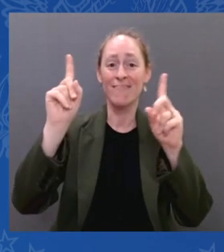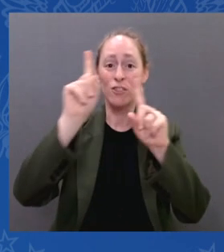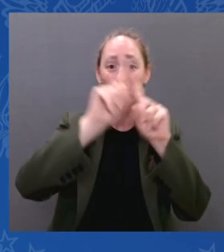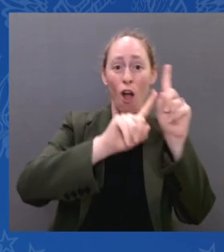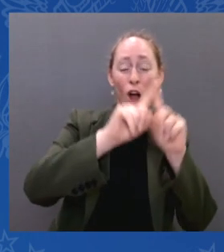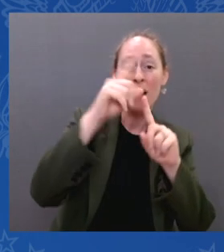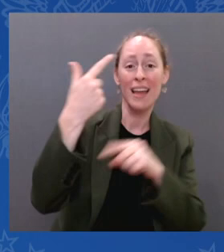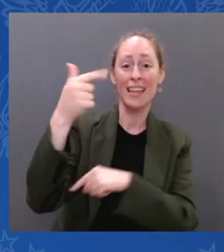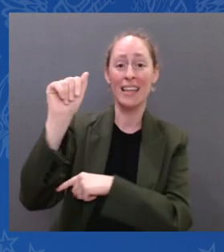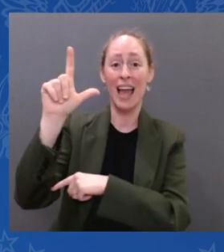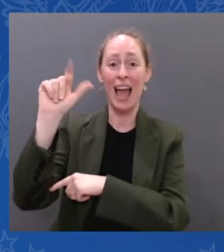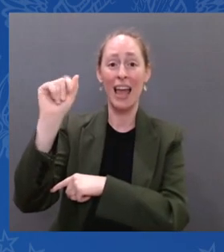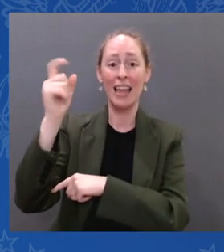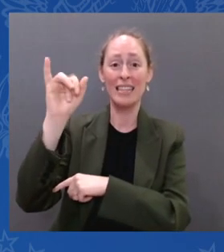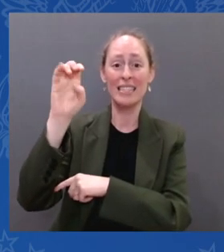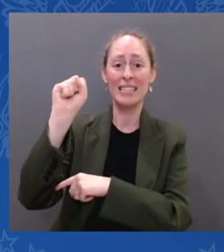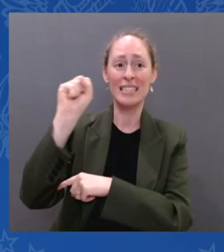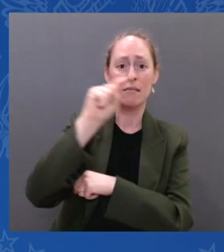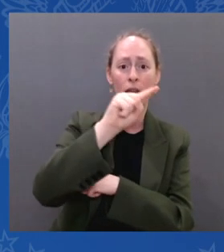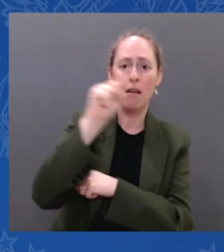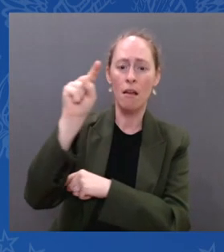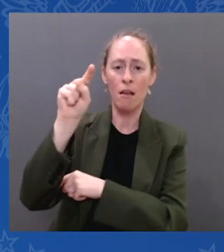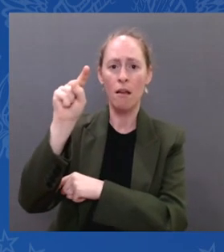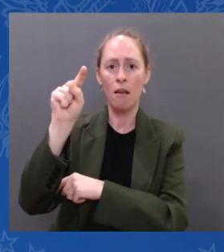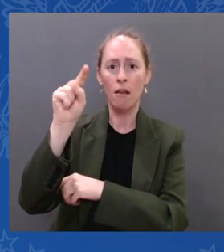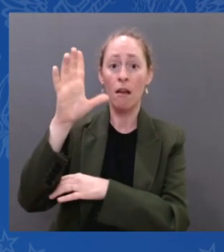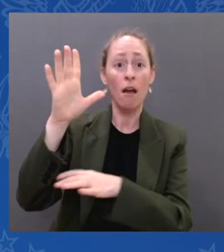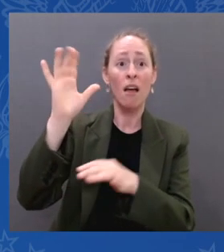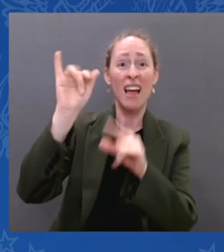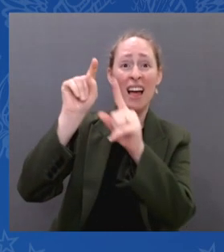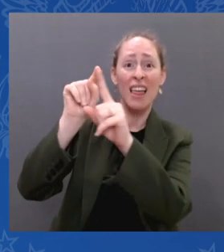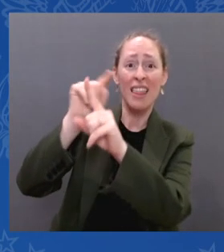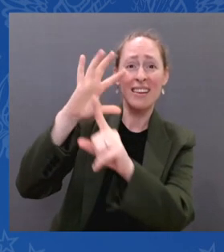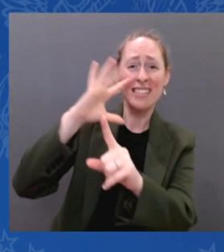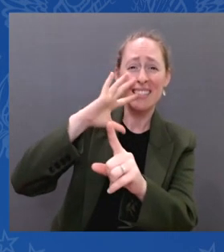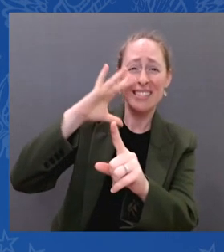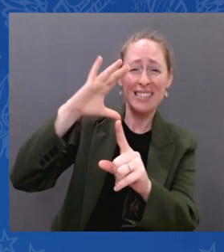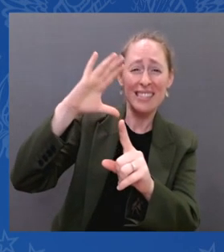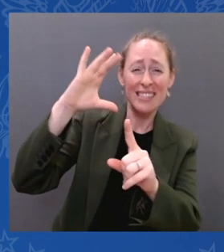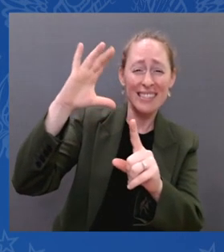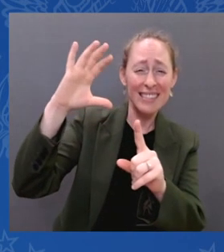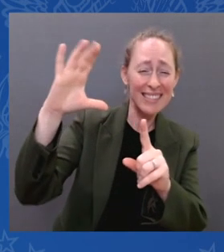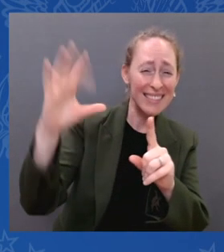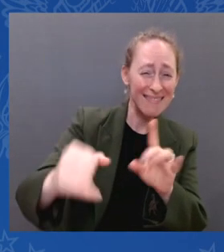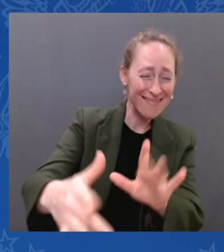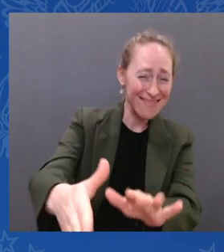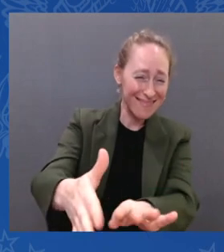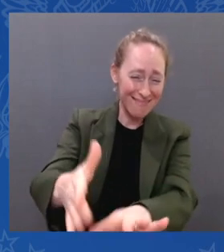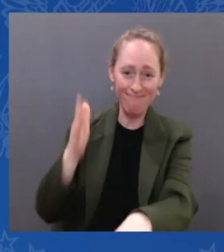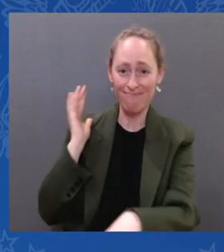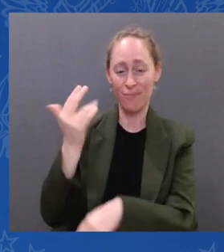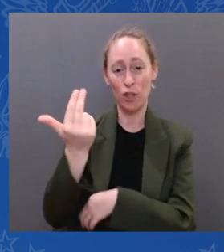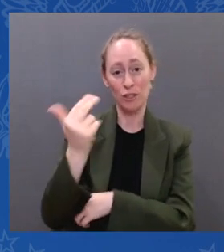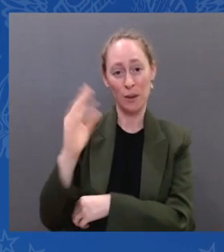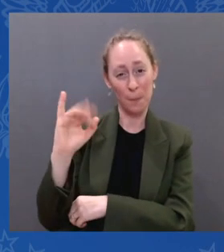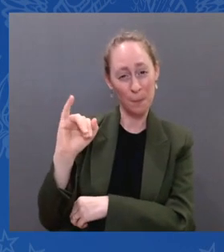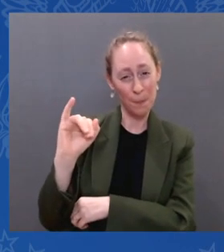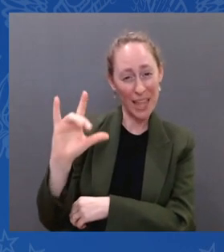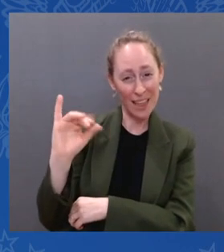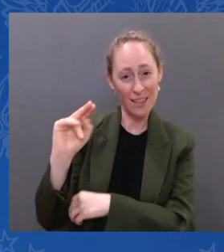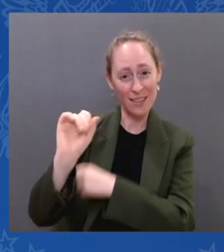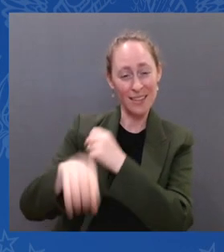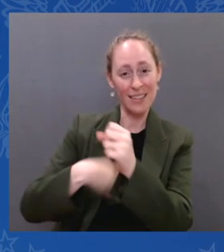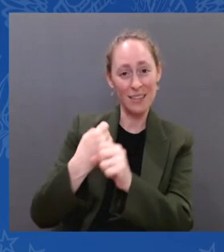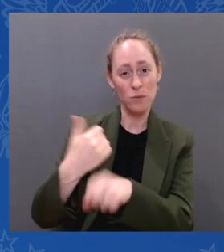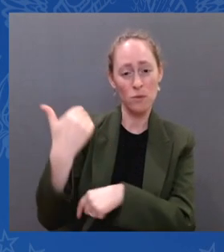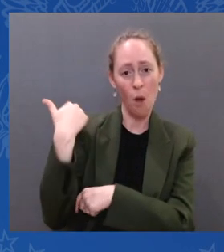is shared with the world, it'll be a historic moment for science and technology, for astronomy and space exploration, for